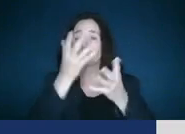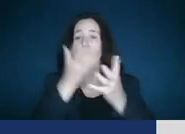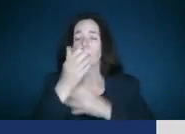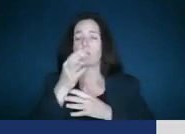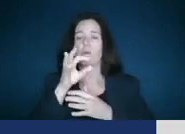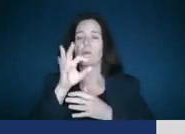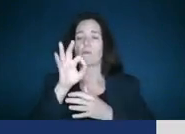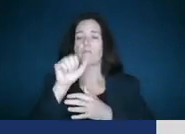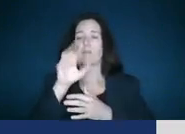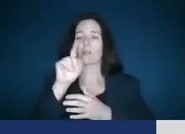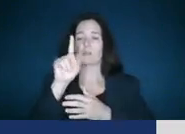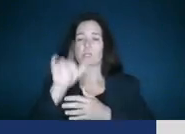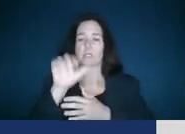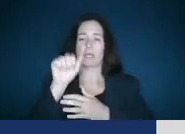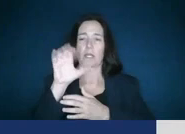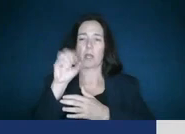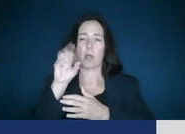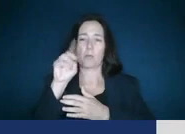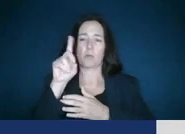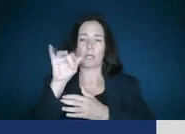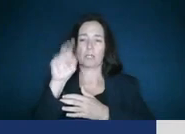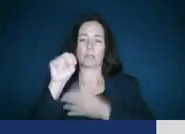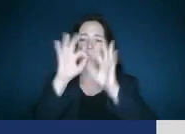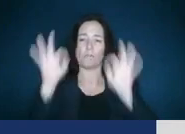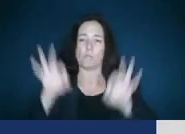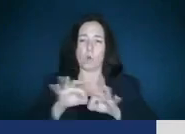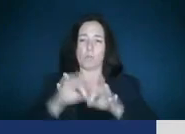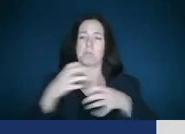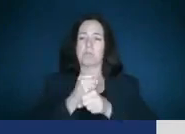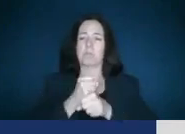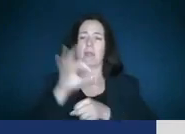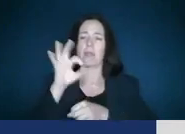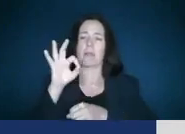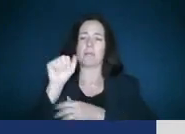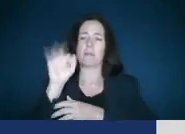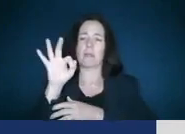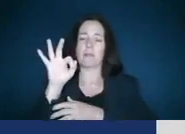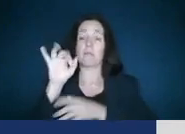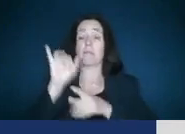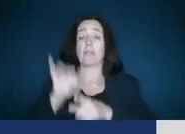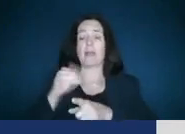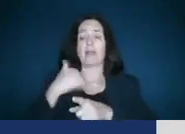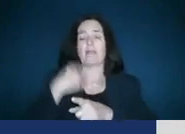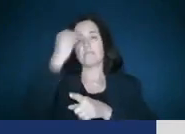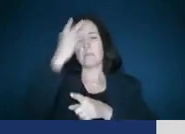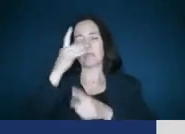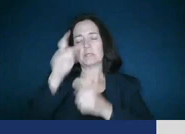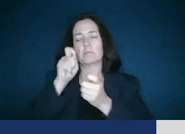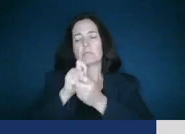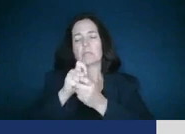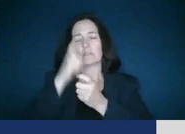faculty accommodation forms. Faculty accommodation forms contain information specific to the